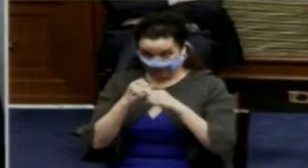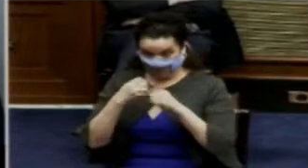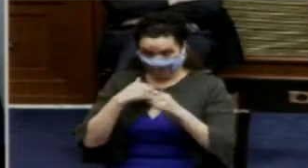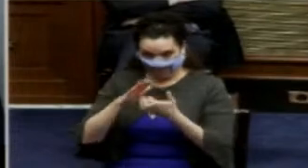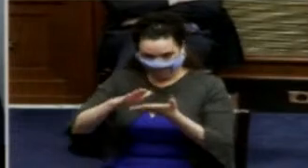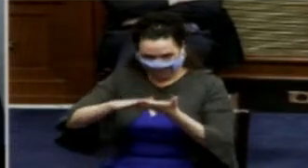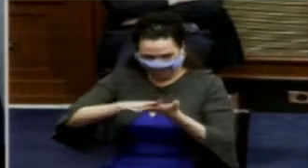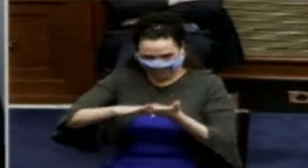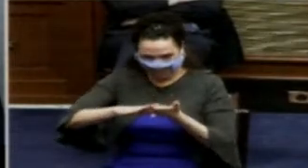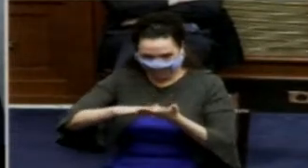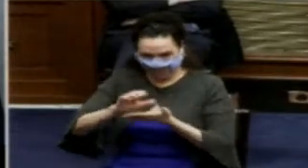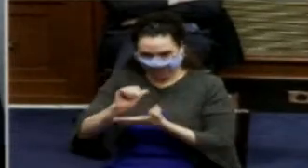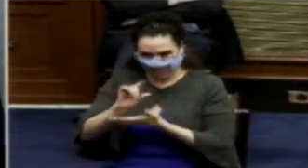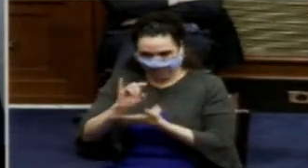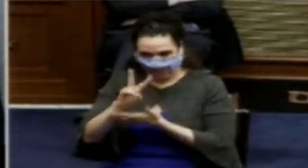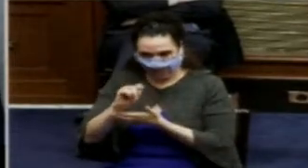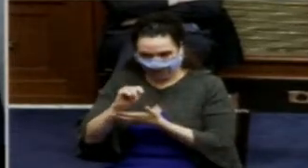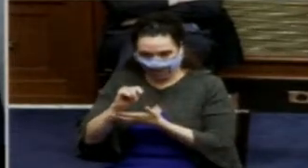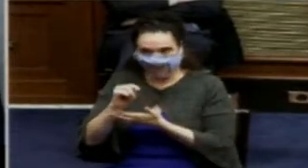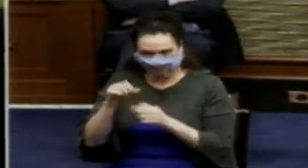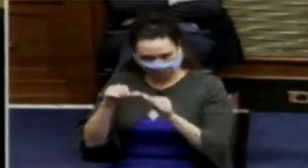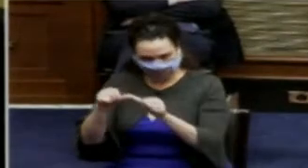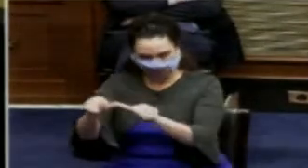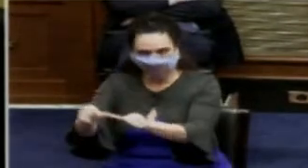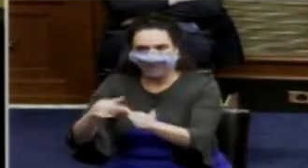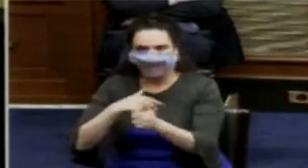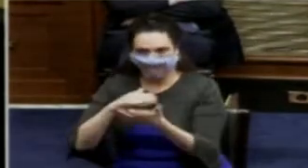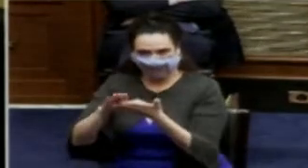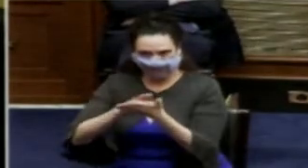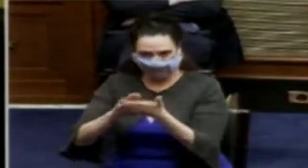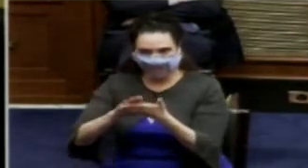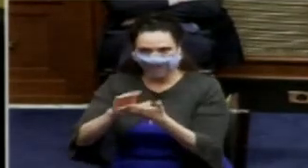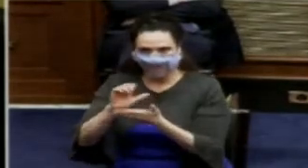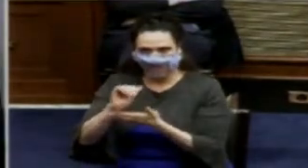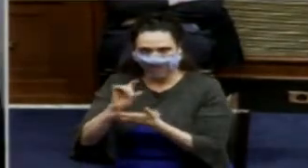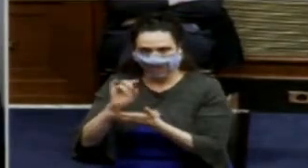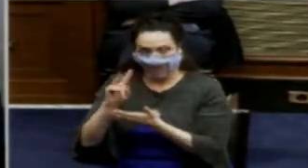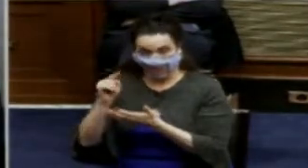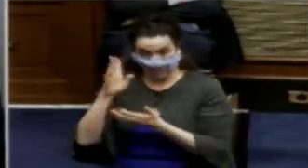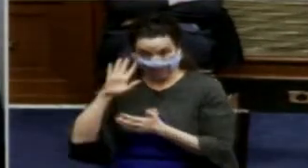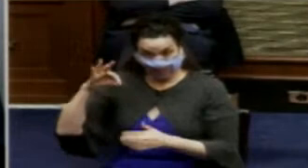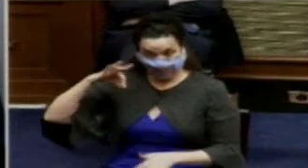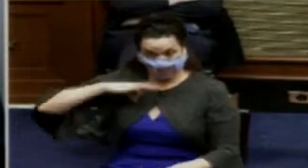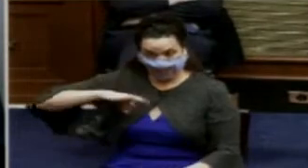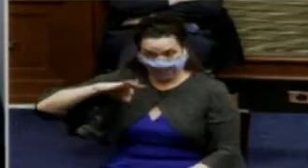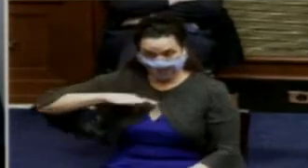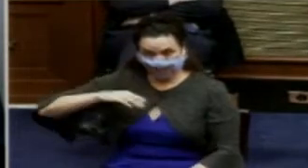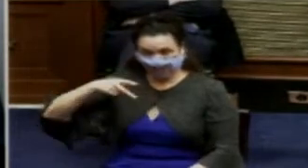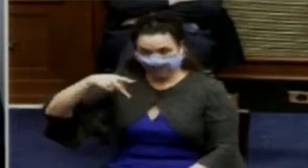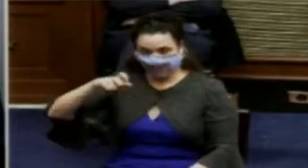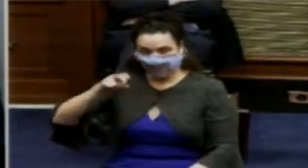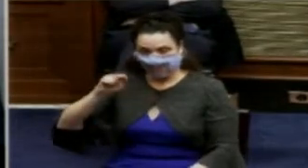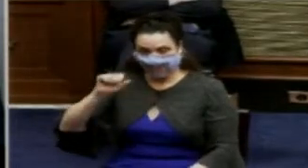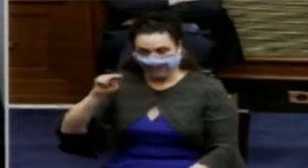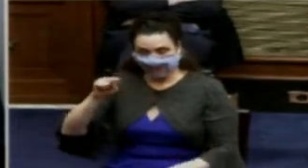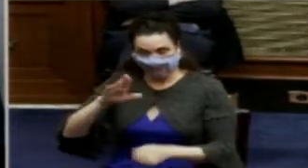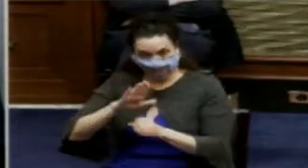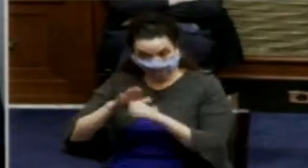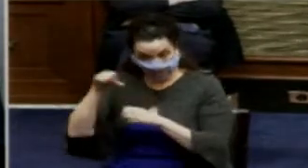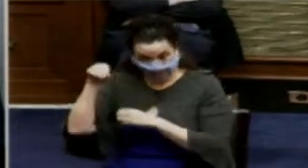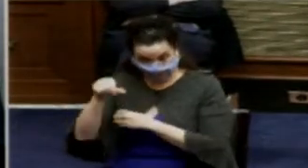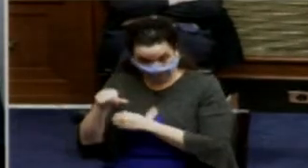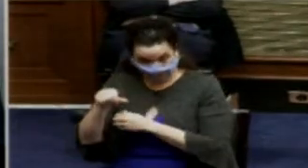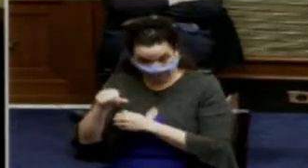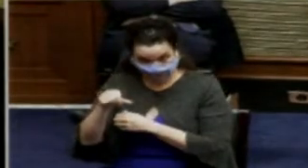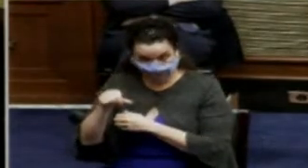correct? Consecutive, that's correct. And are your pension funds fully funded? Yes,